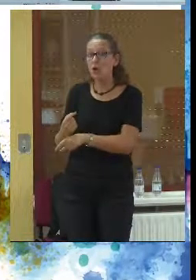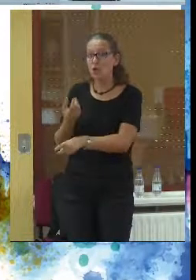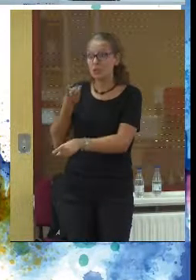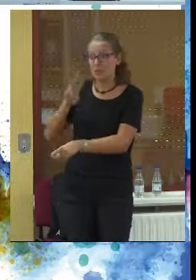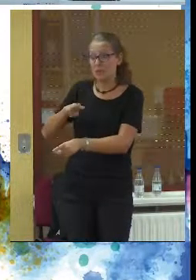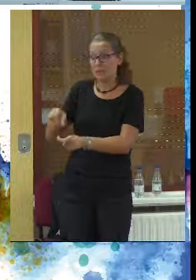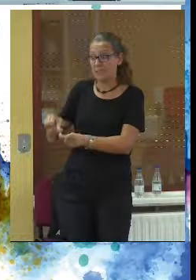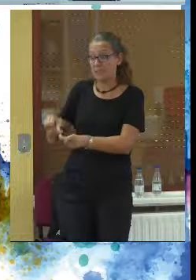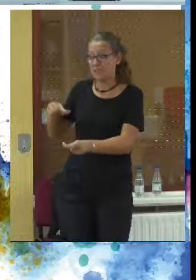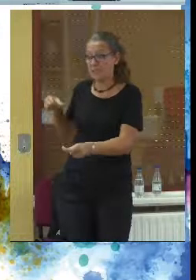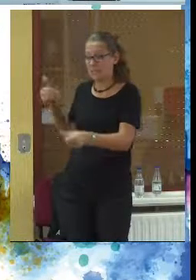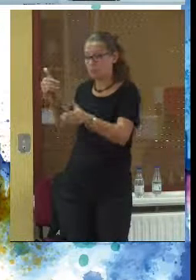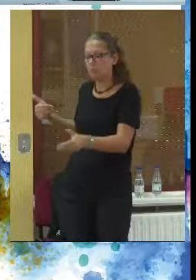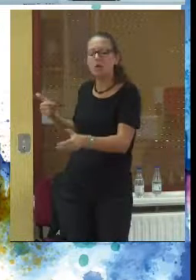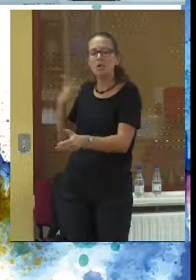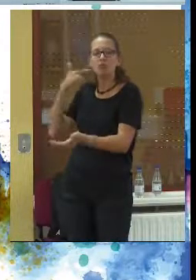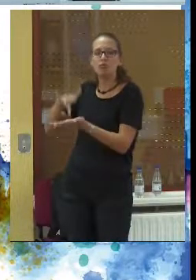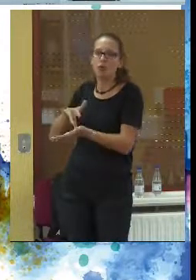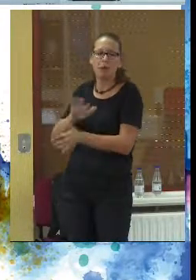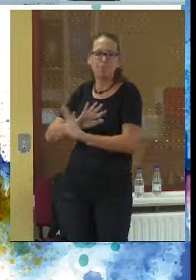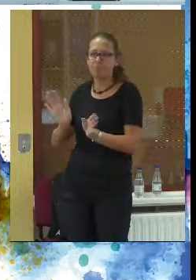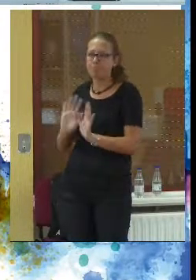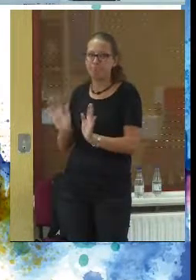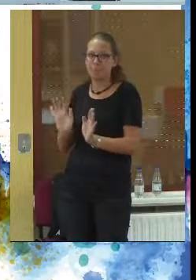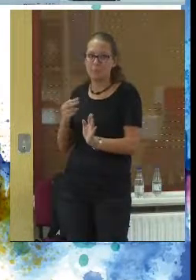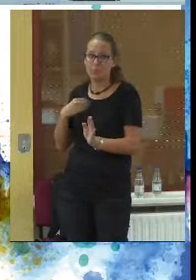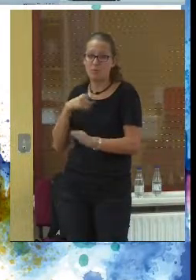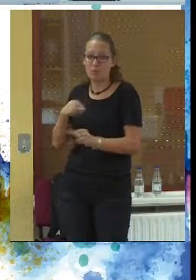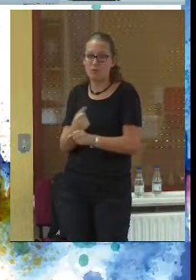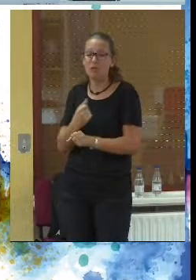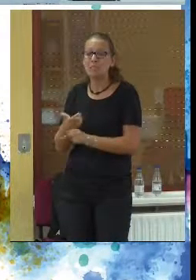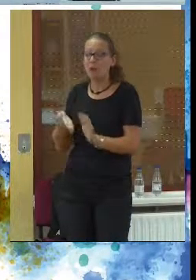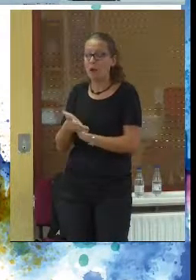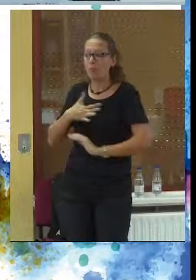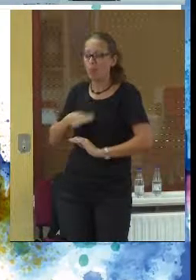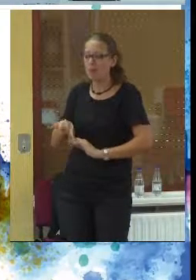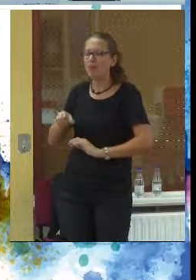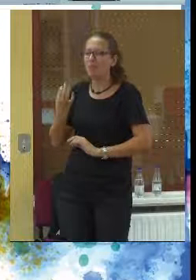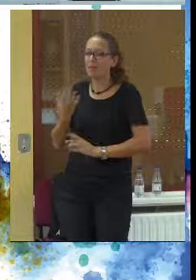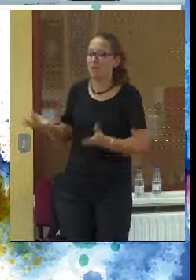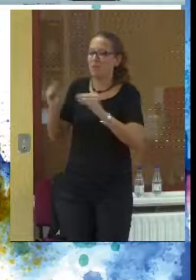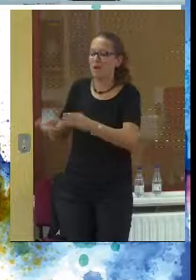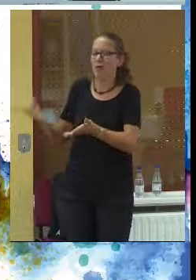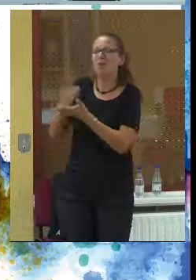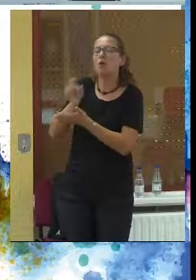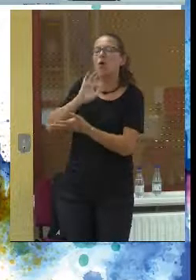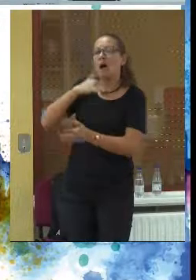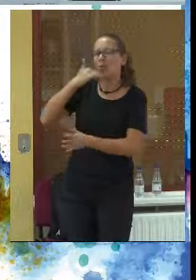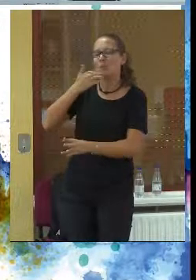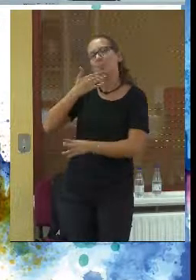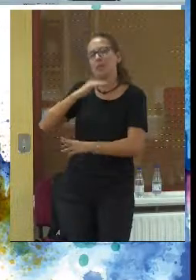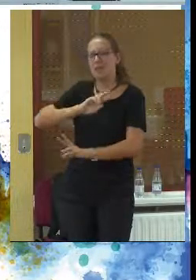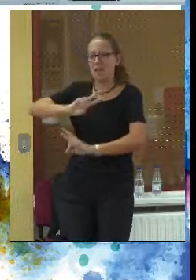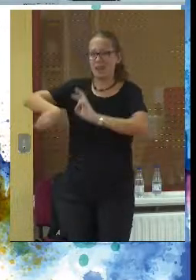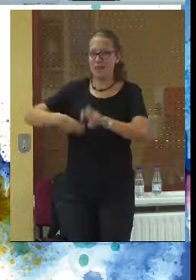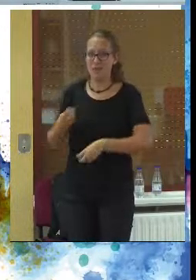employee hasn't performed that task, and perhaps they need additional tuning up and they need to brush